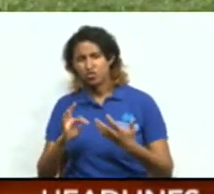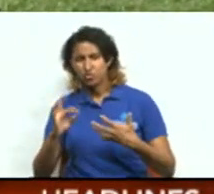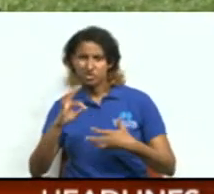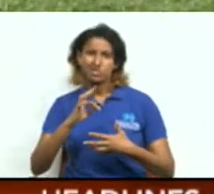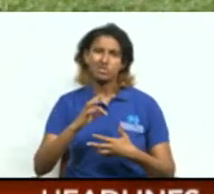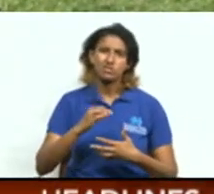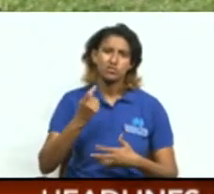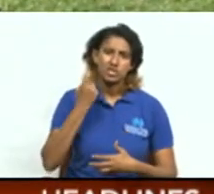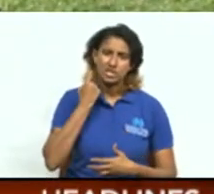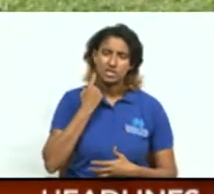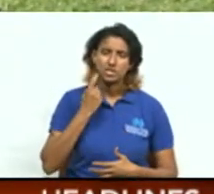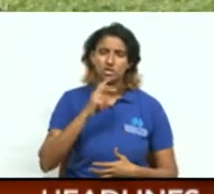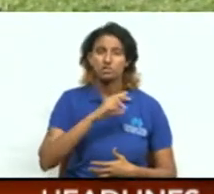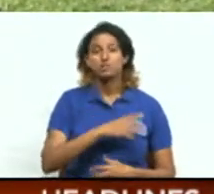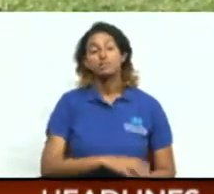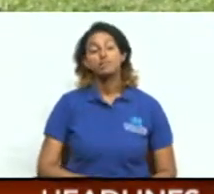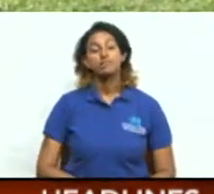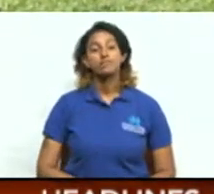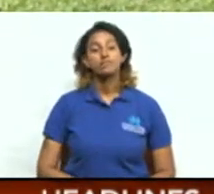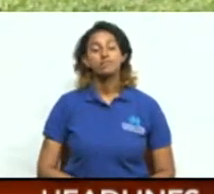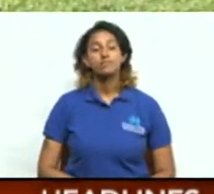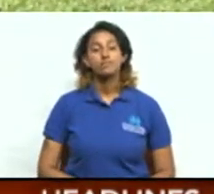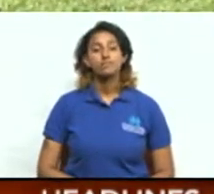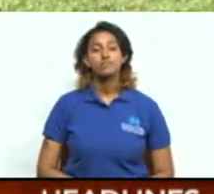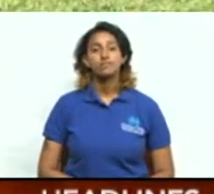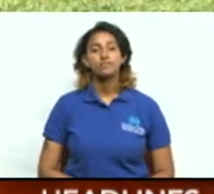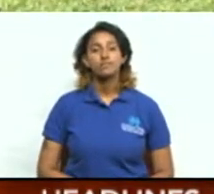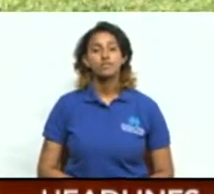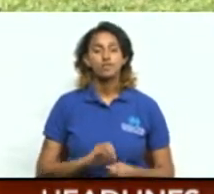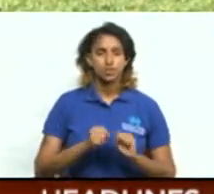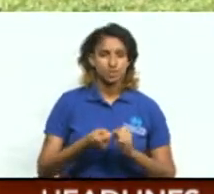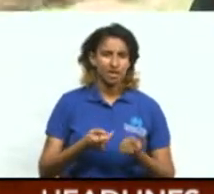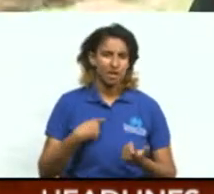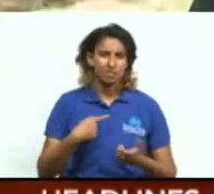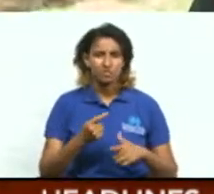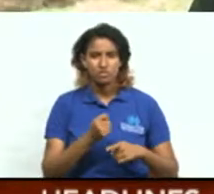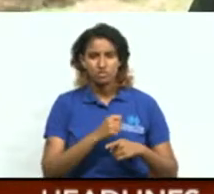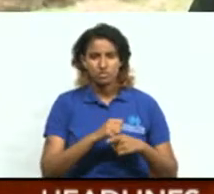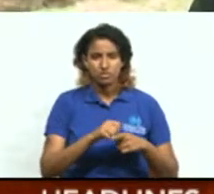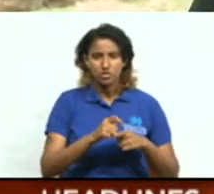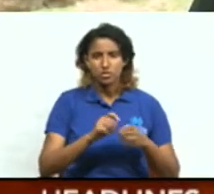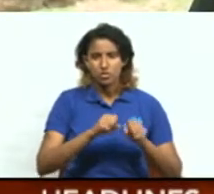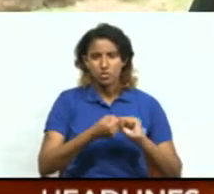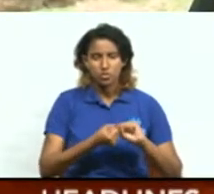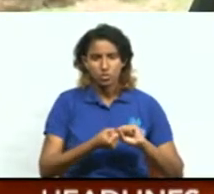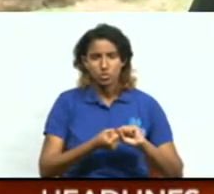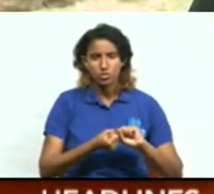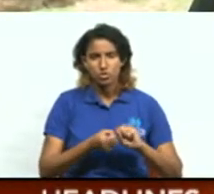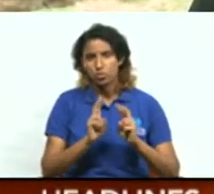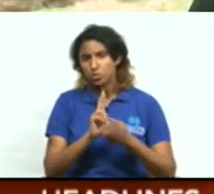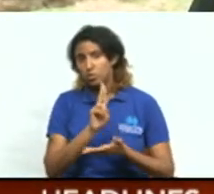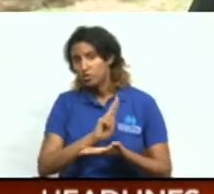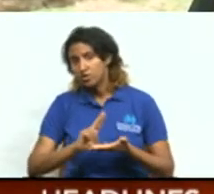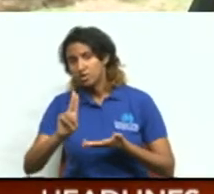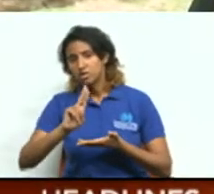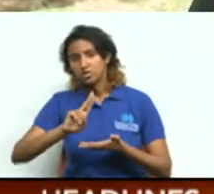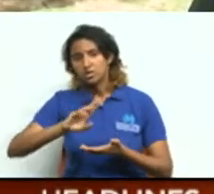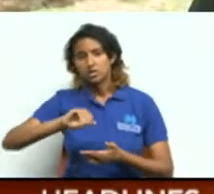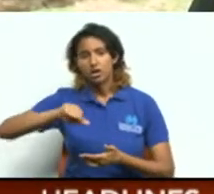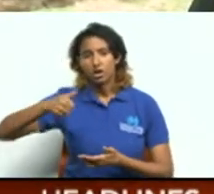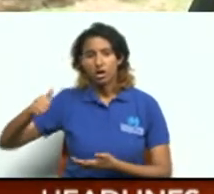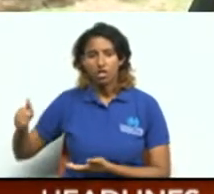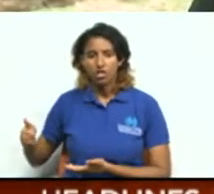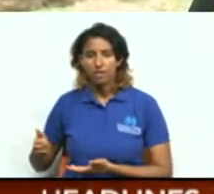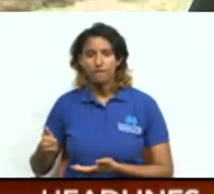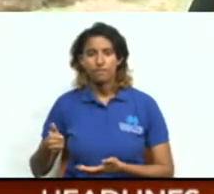would like to lower my ranking, so bigger universities and D1 universities